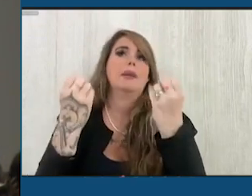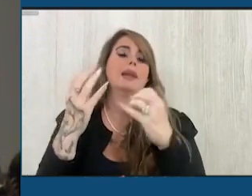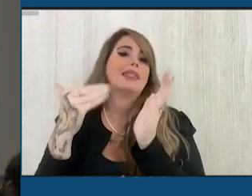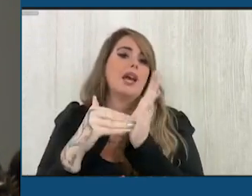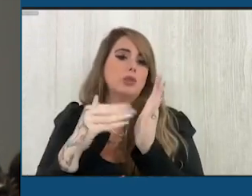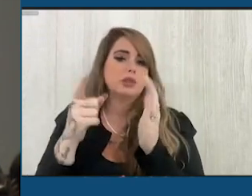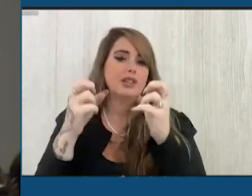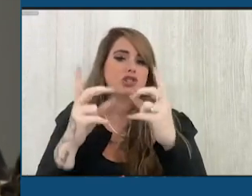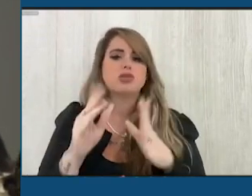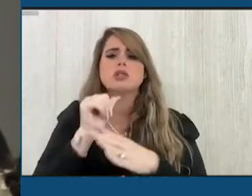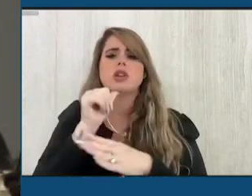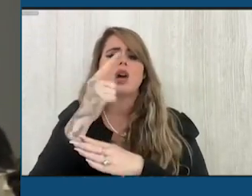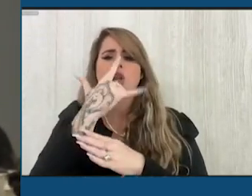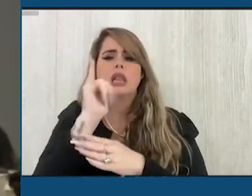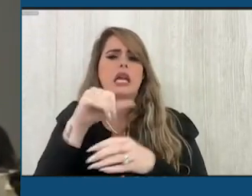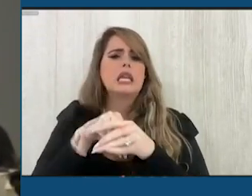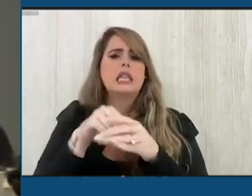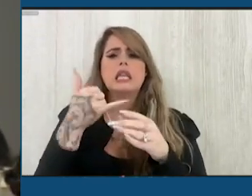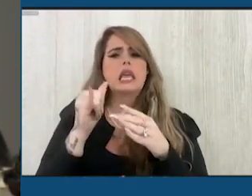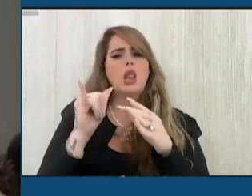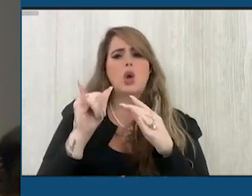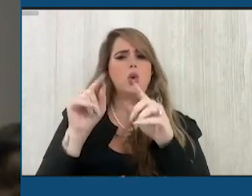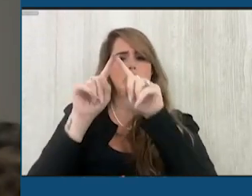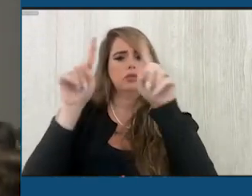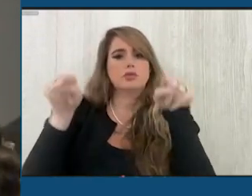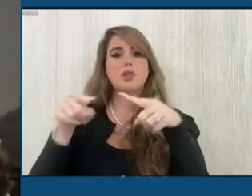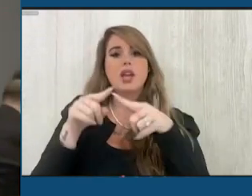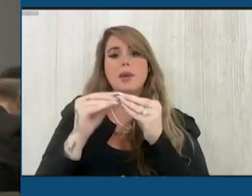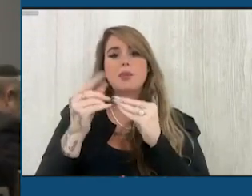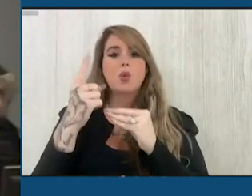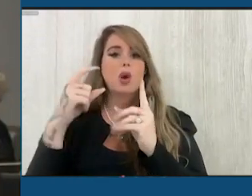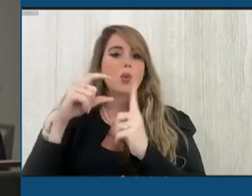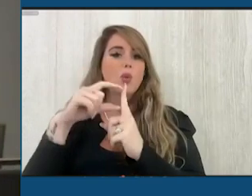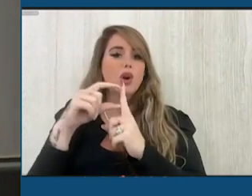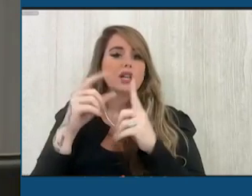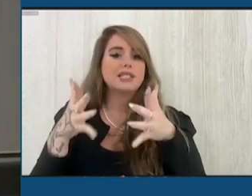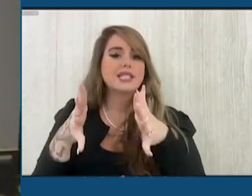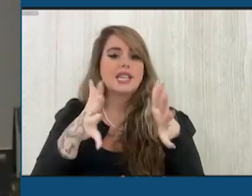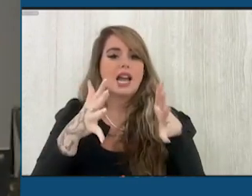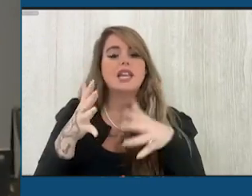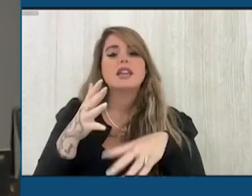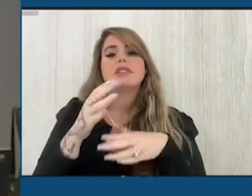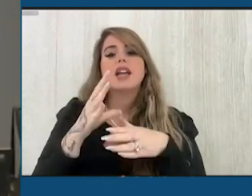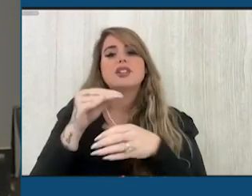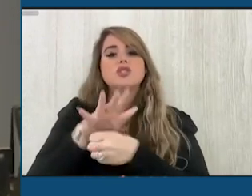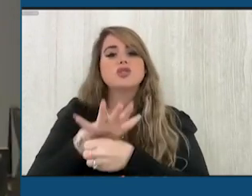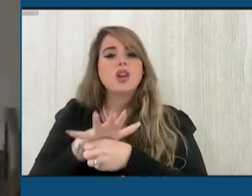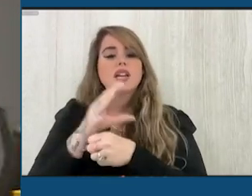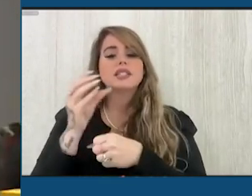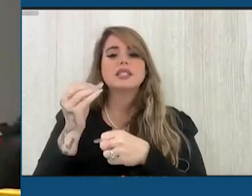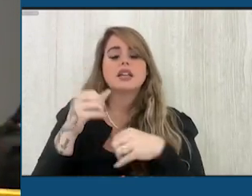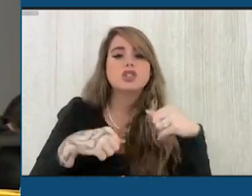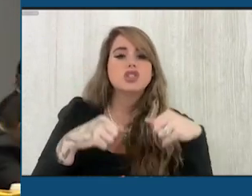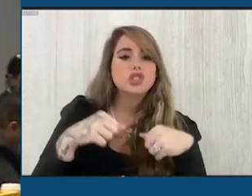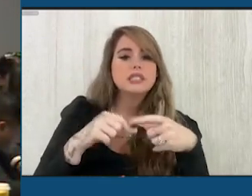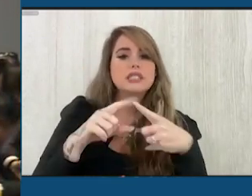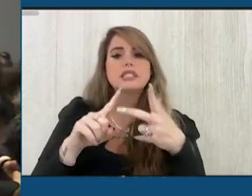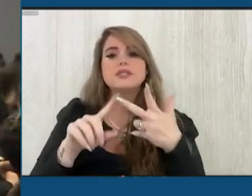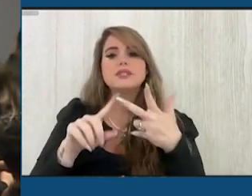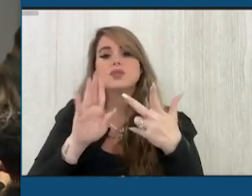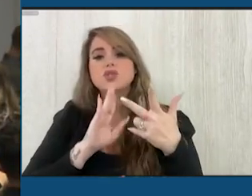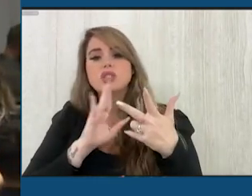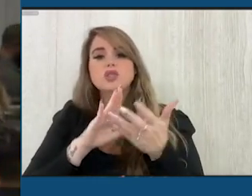yellow and green quadrant. The number 1 word is anxiety, and then stress and uncertainty and frustration. Students in